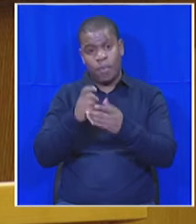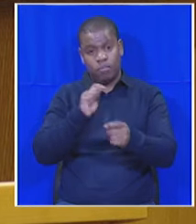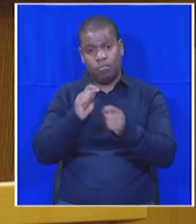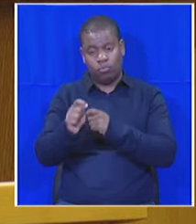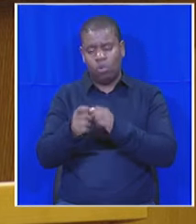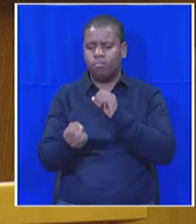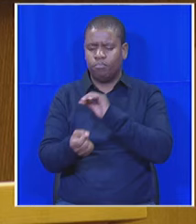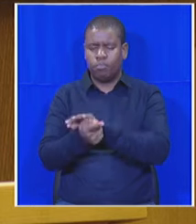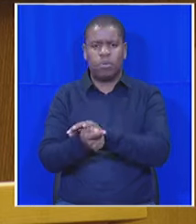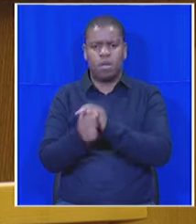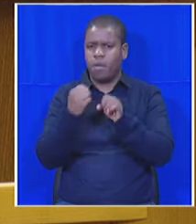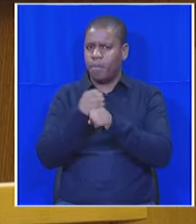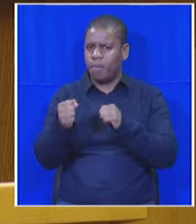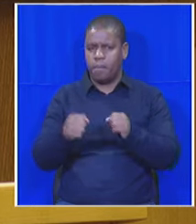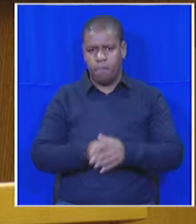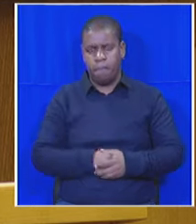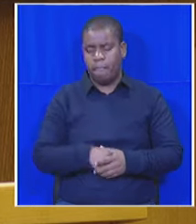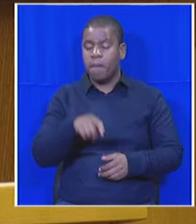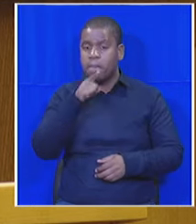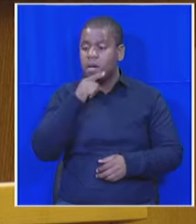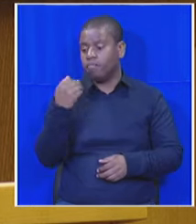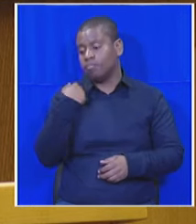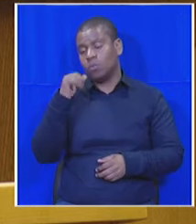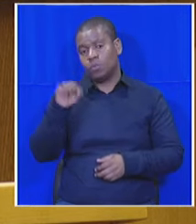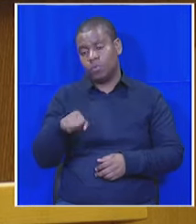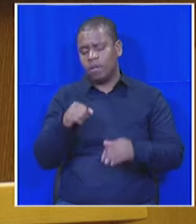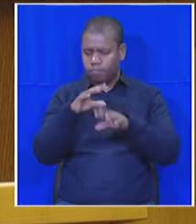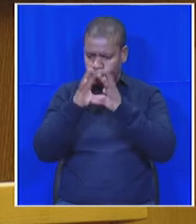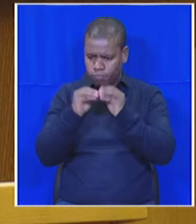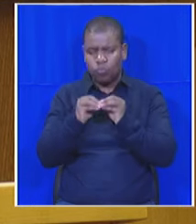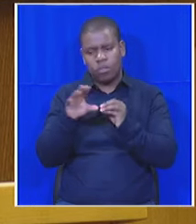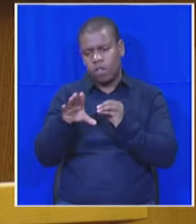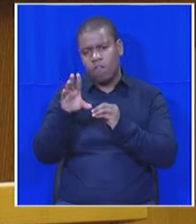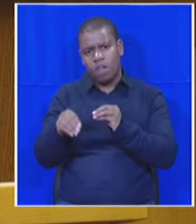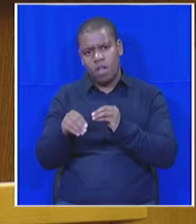simply not happen. Although libraries are being built, South Africa